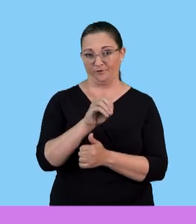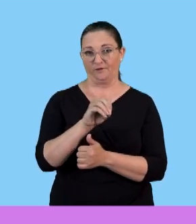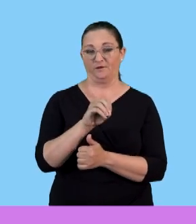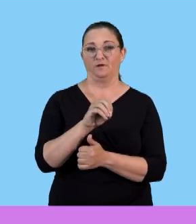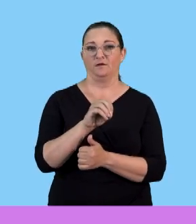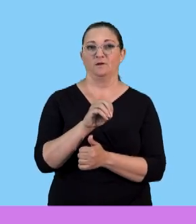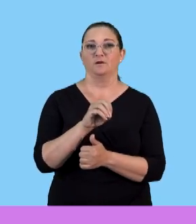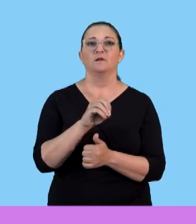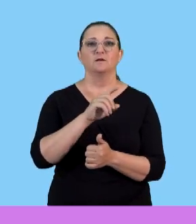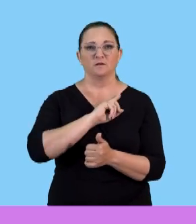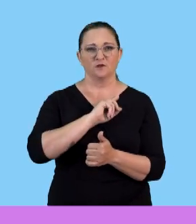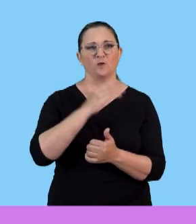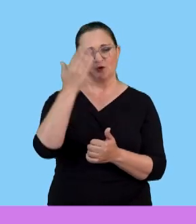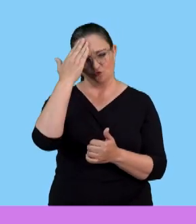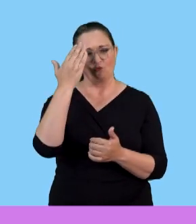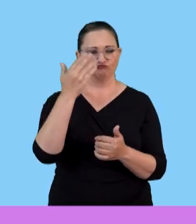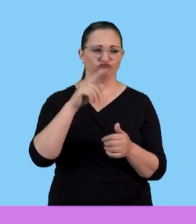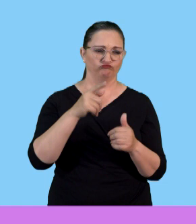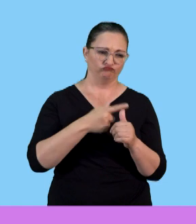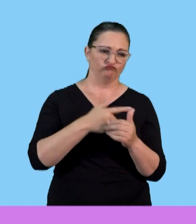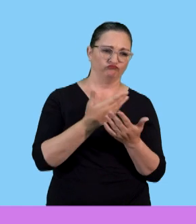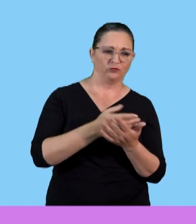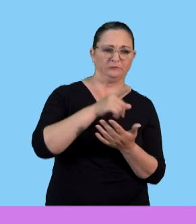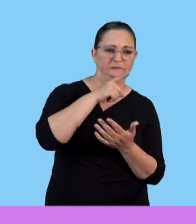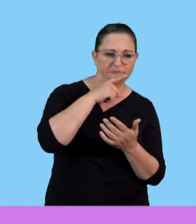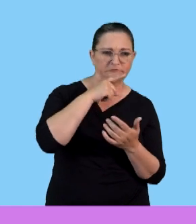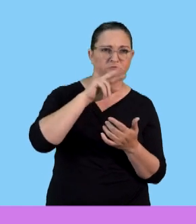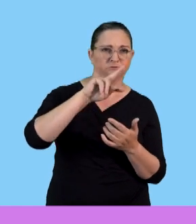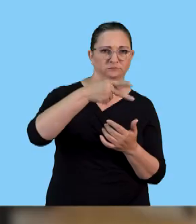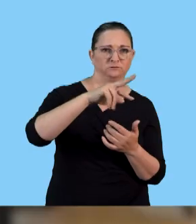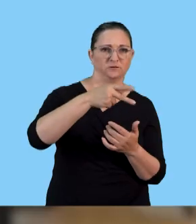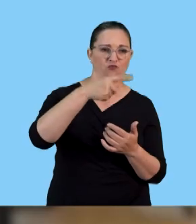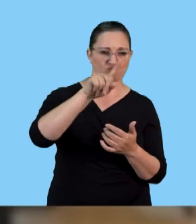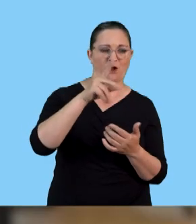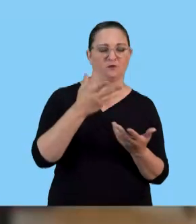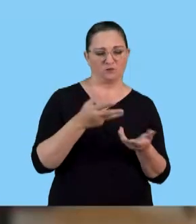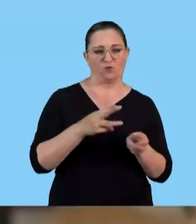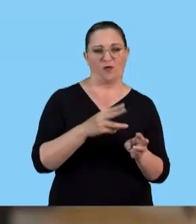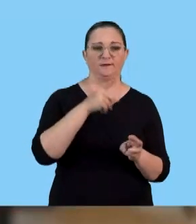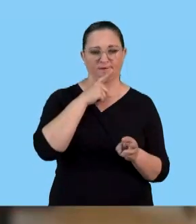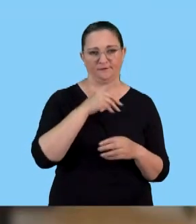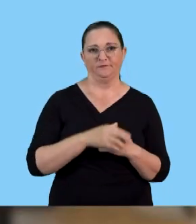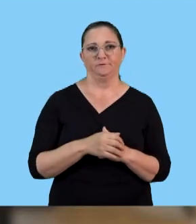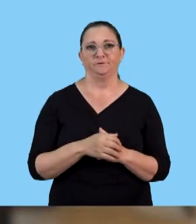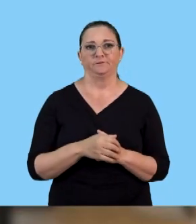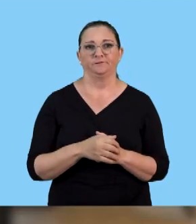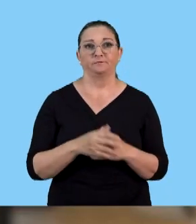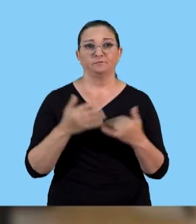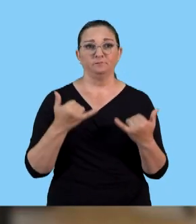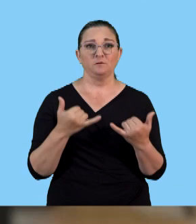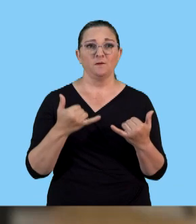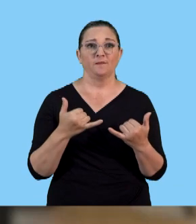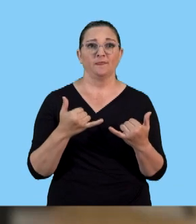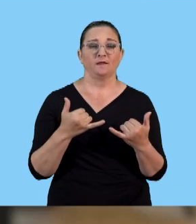4,250. So now you are able to move back and forth with your answers to prove if you'll be using the correct procedure. So now filling